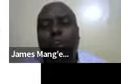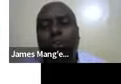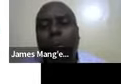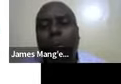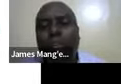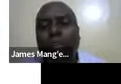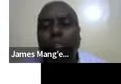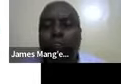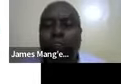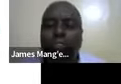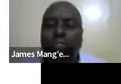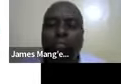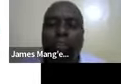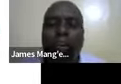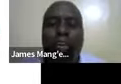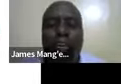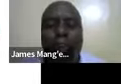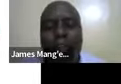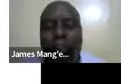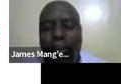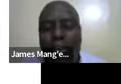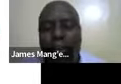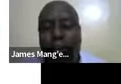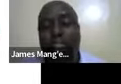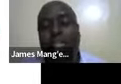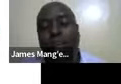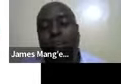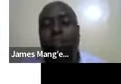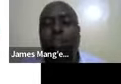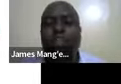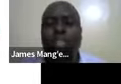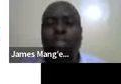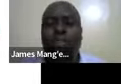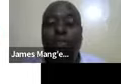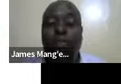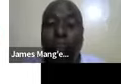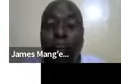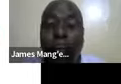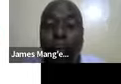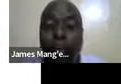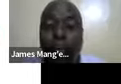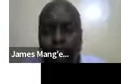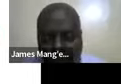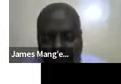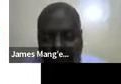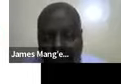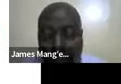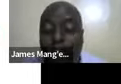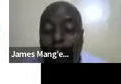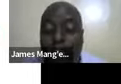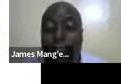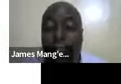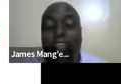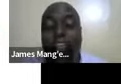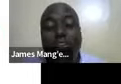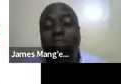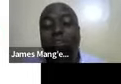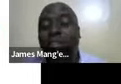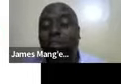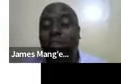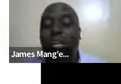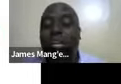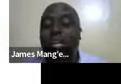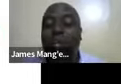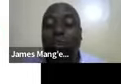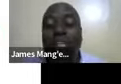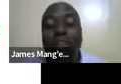Have you gone to a workplace where somebody say, my grandmother has died, please give me compassionate leave today? Next week, they forget that they told you the